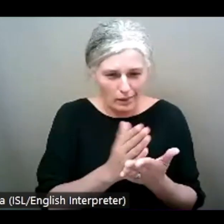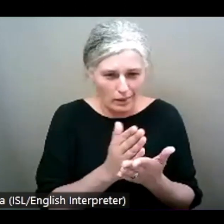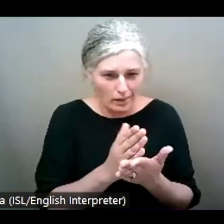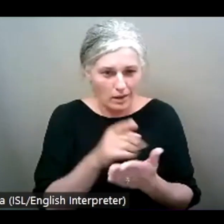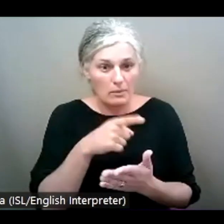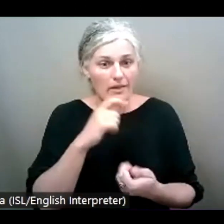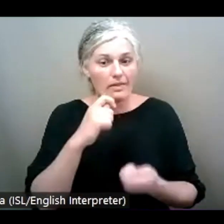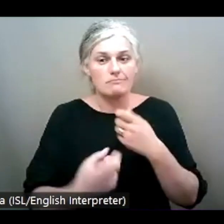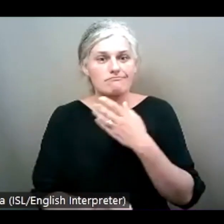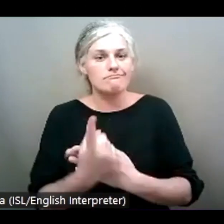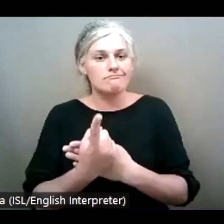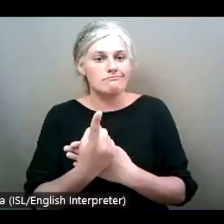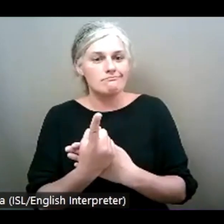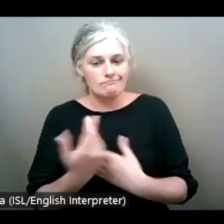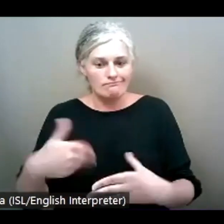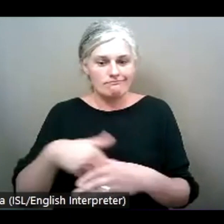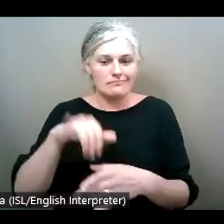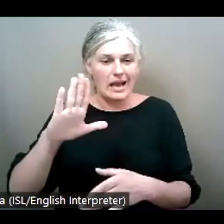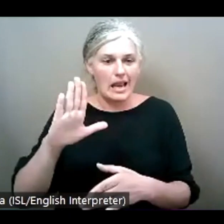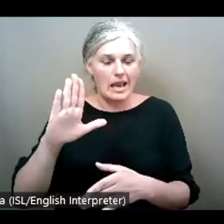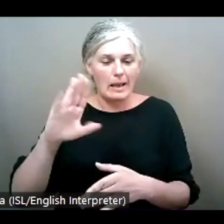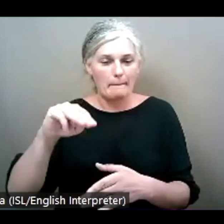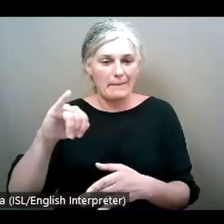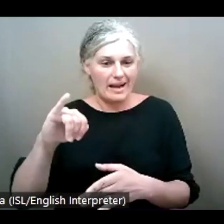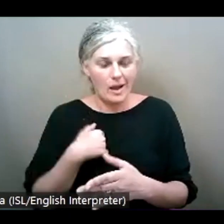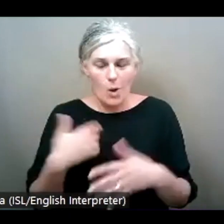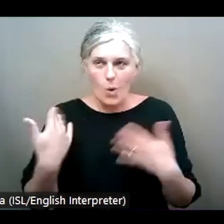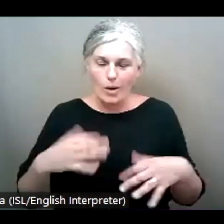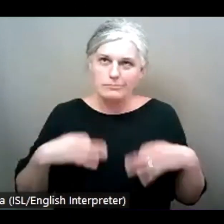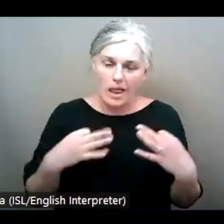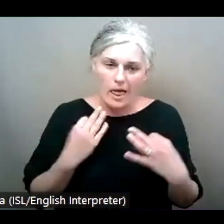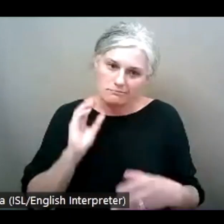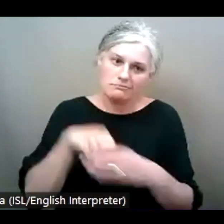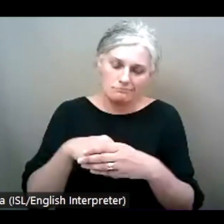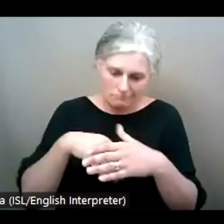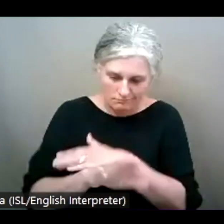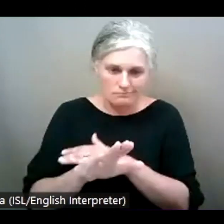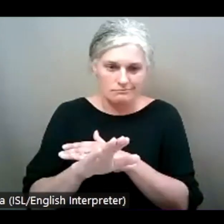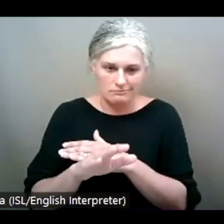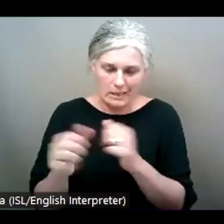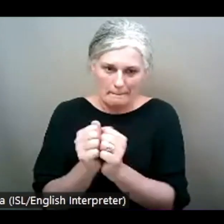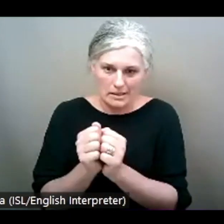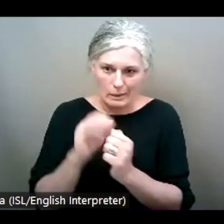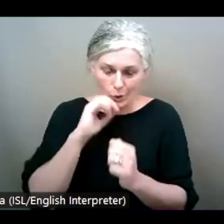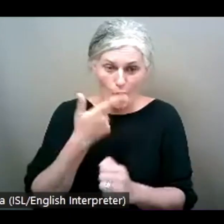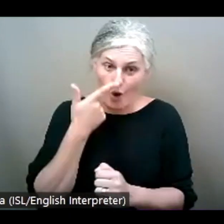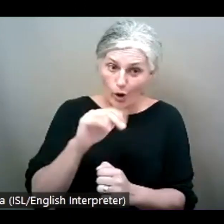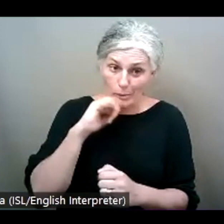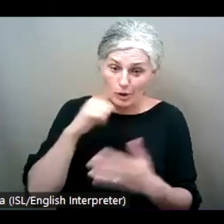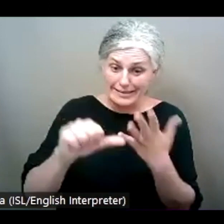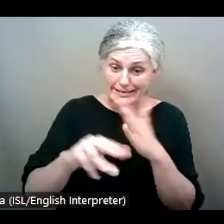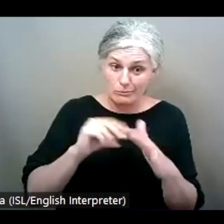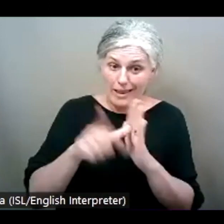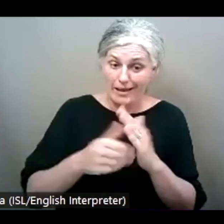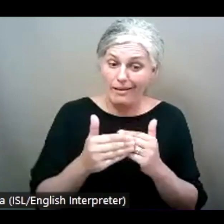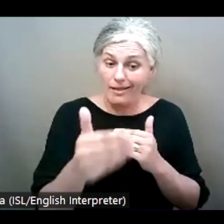the opportunity came to get involved with ILMI, I'm so glad that I went. And I was very lucky because 6 months after I got